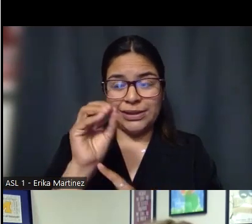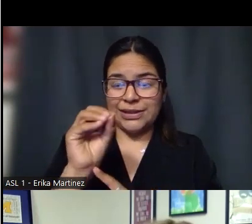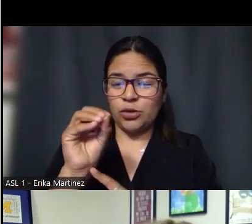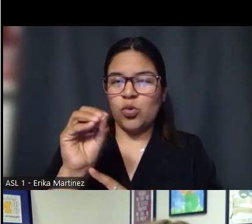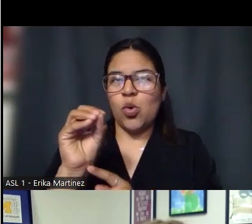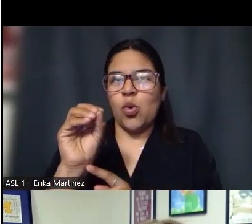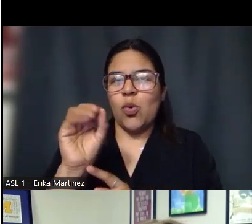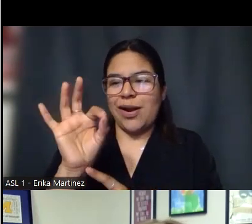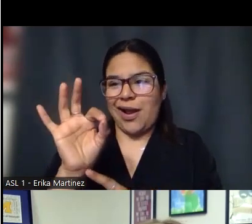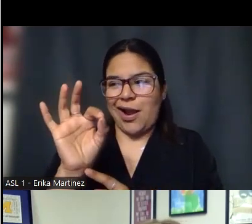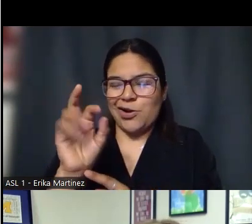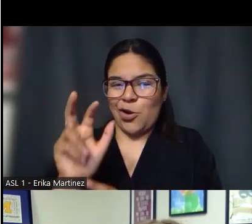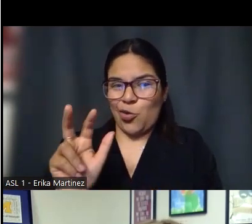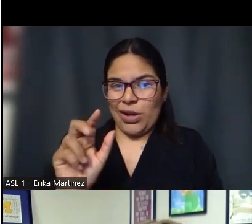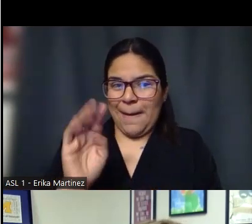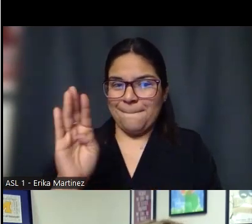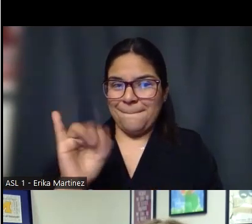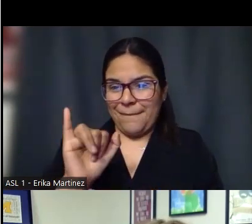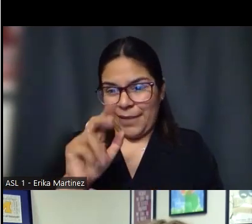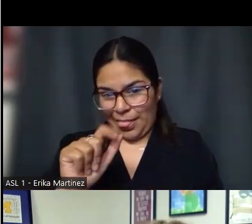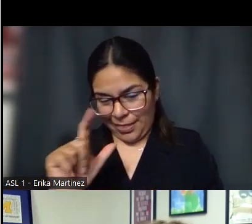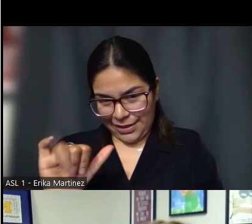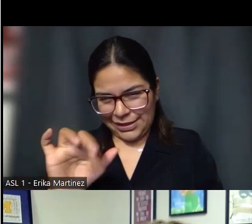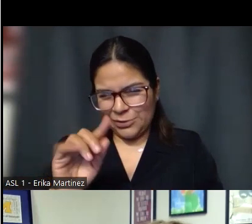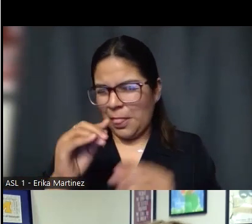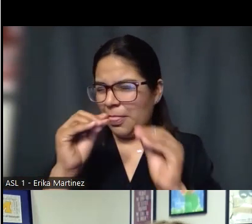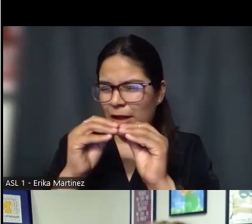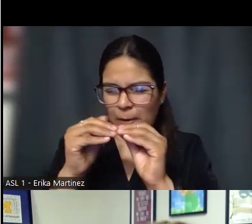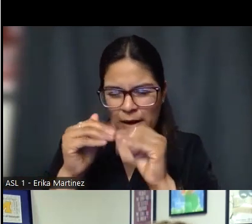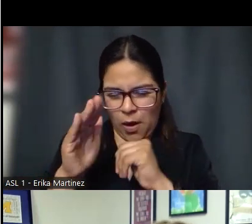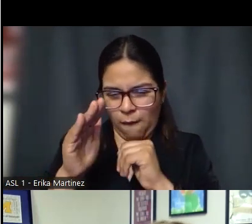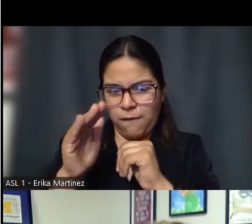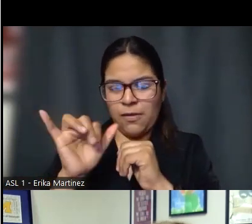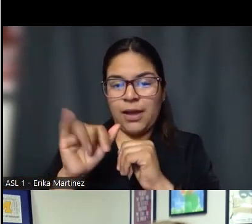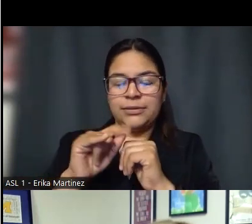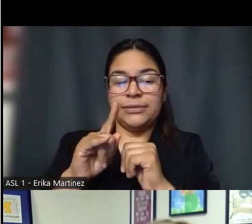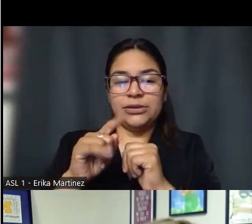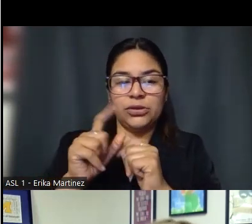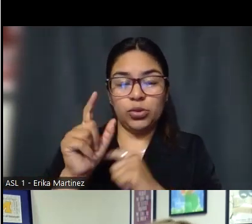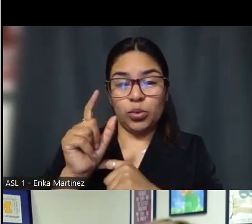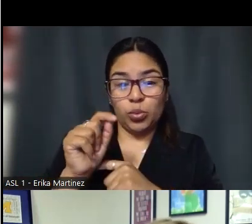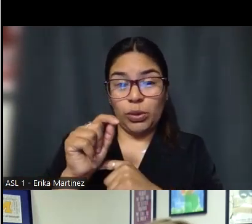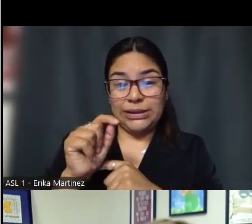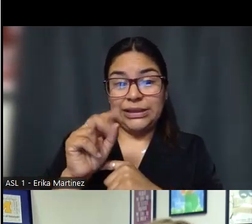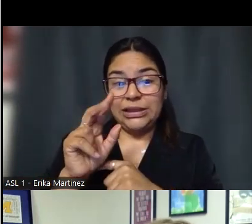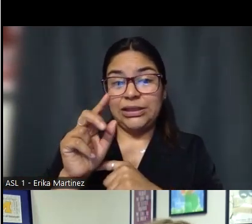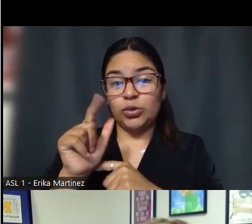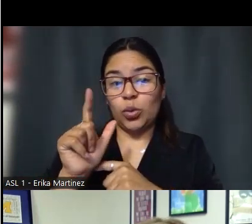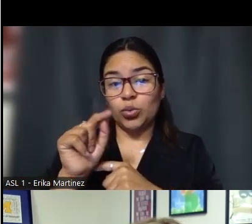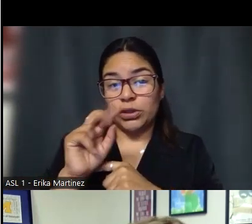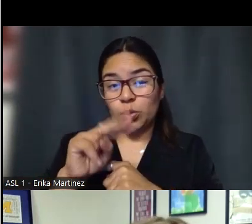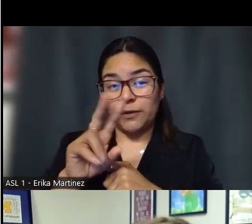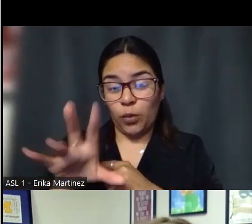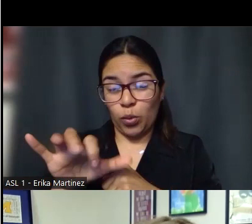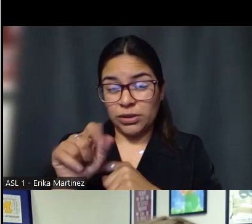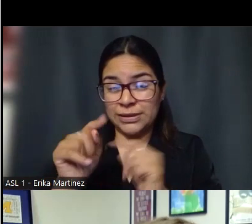1.093 billion. So just a tiny bit over a billion. The projected cap for 2024 is 1.2 billion,